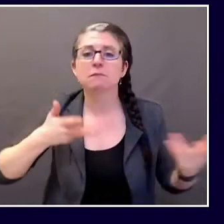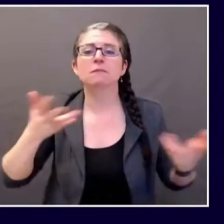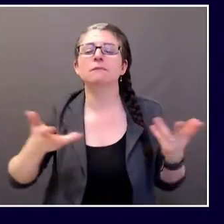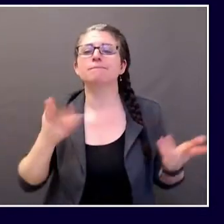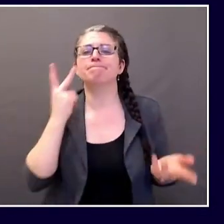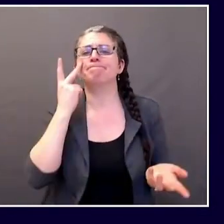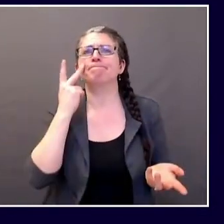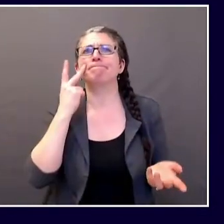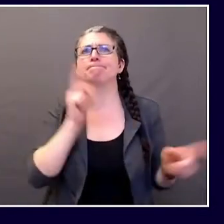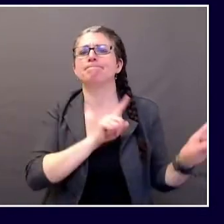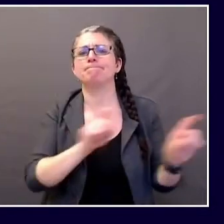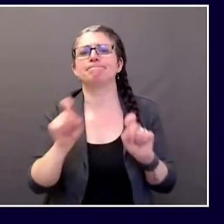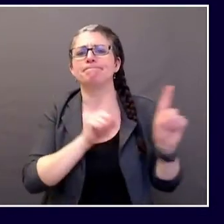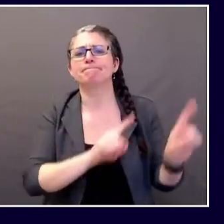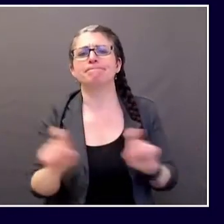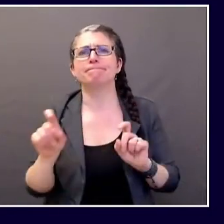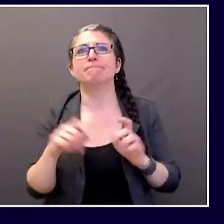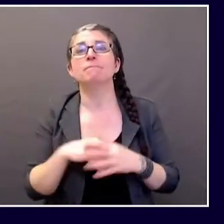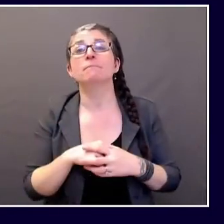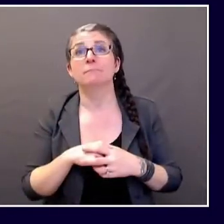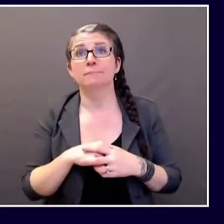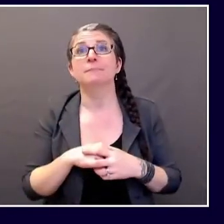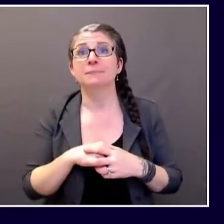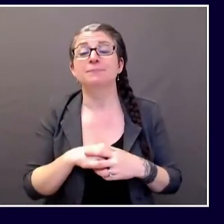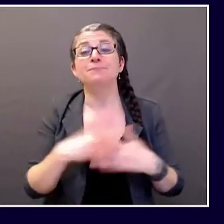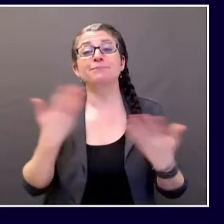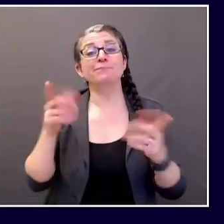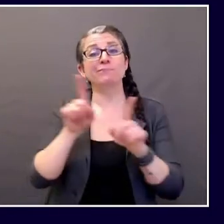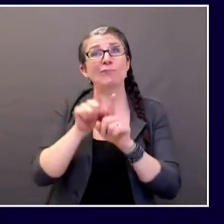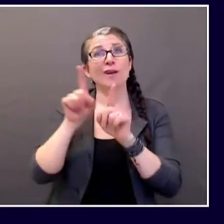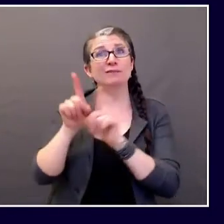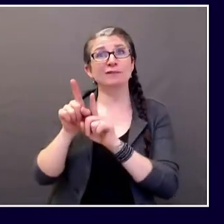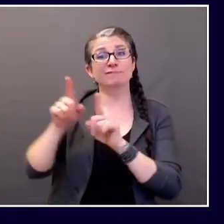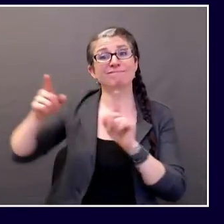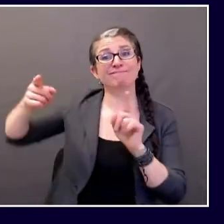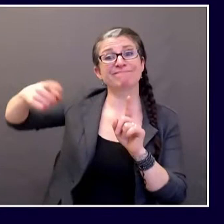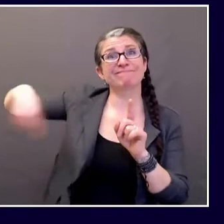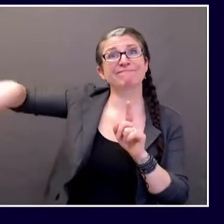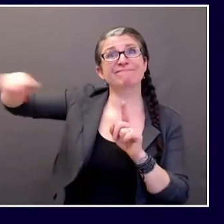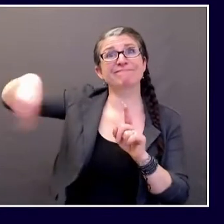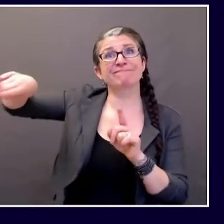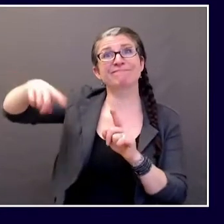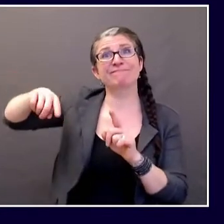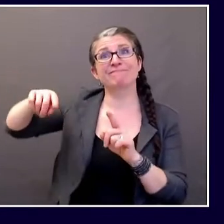and are supporting providers who wish to come together in the form of consortia,